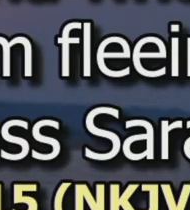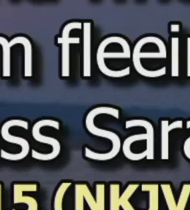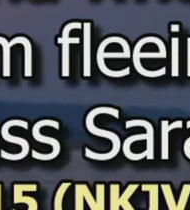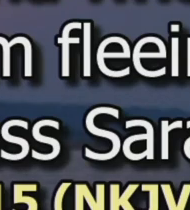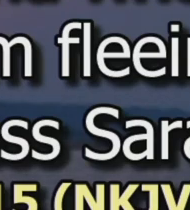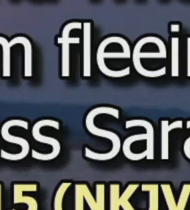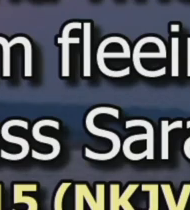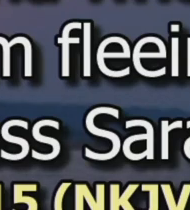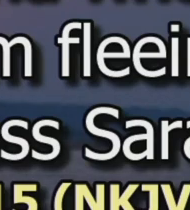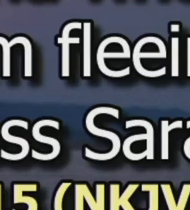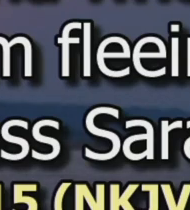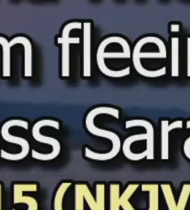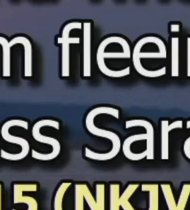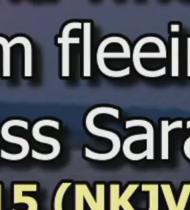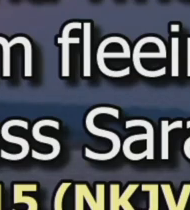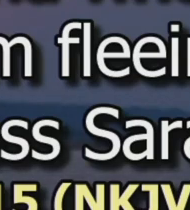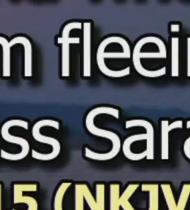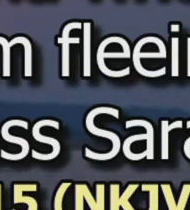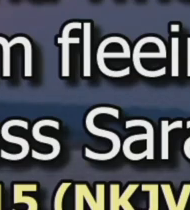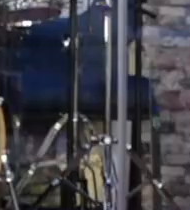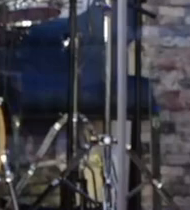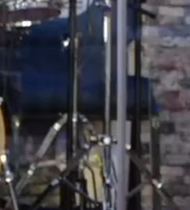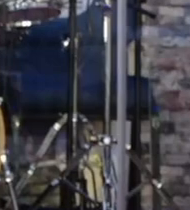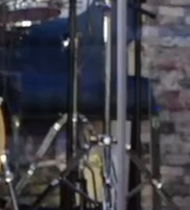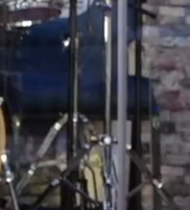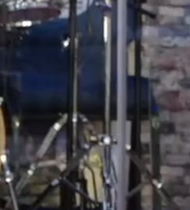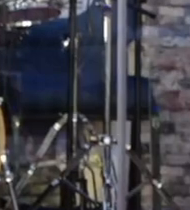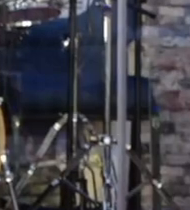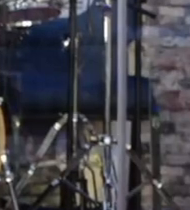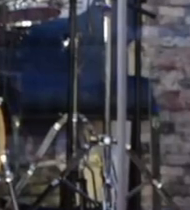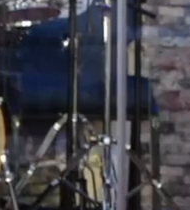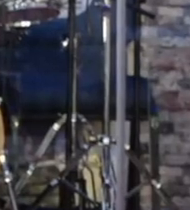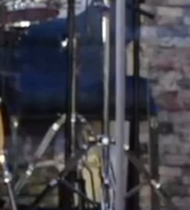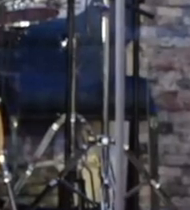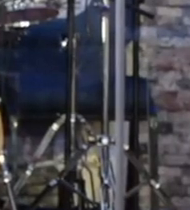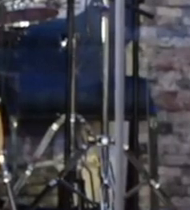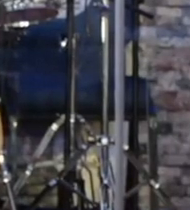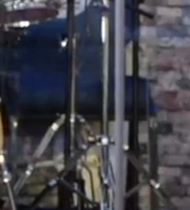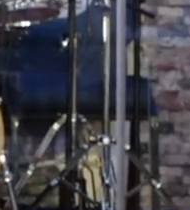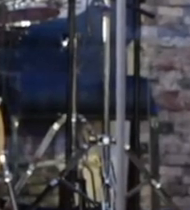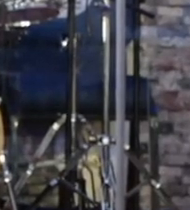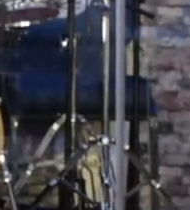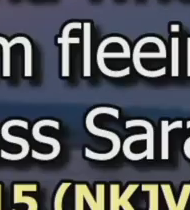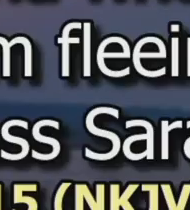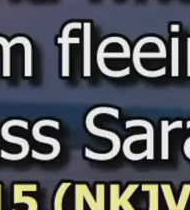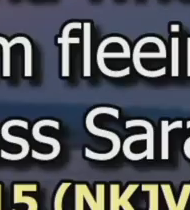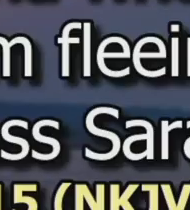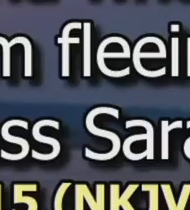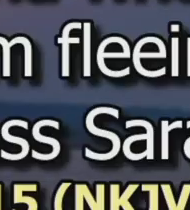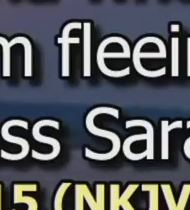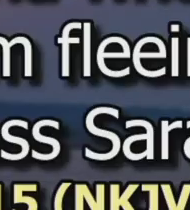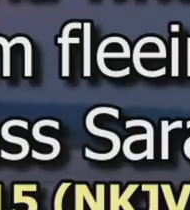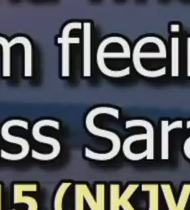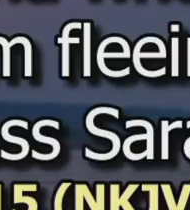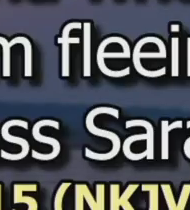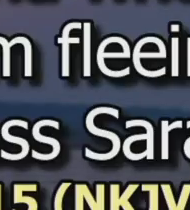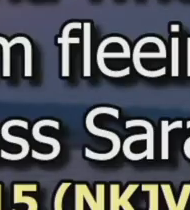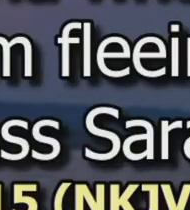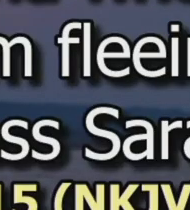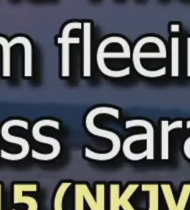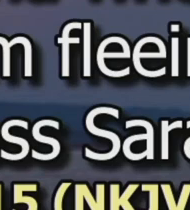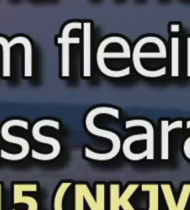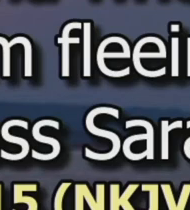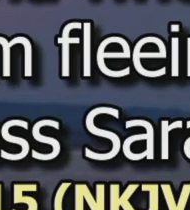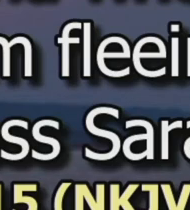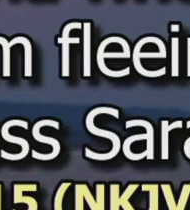headed to. Na alikuwa pia anajua kwenye Hagar alikuwa anaelekea. But Hagar replied. Lakini Hagar akamjibu. I'm fleeing from the presence